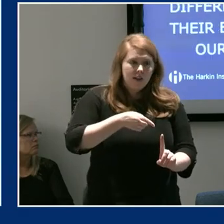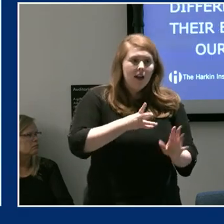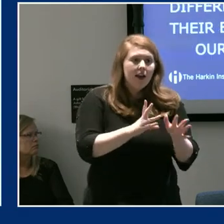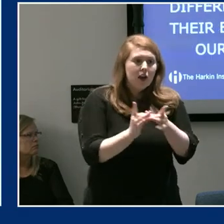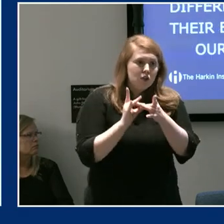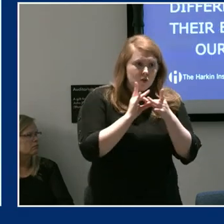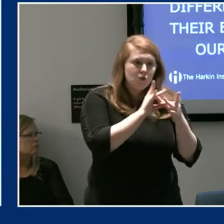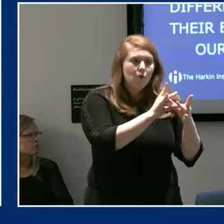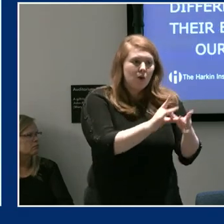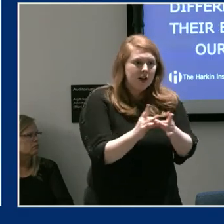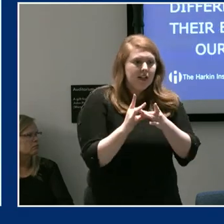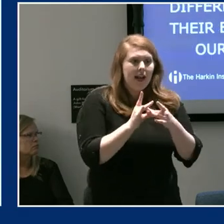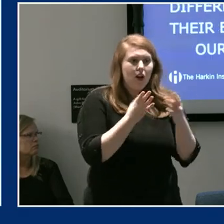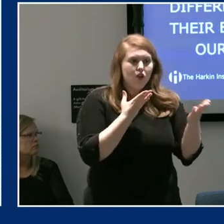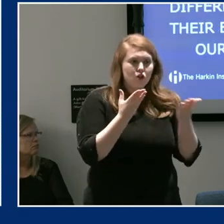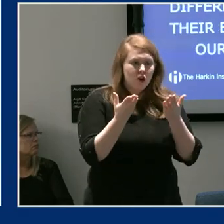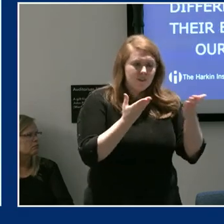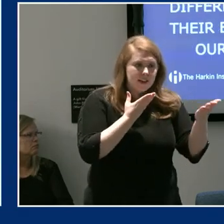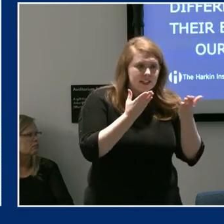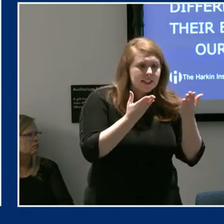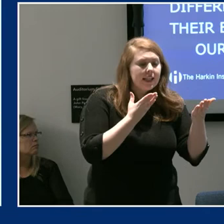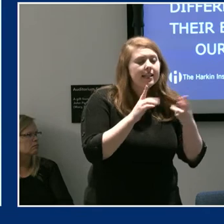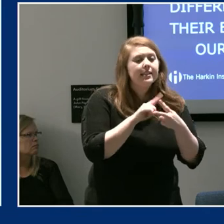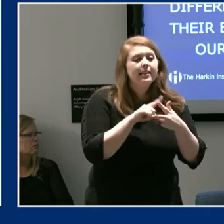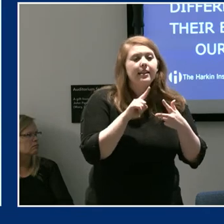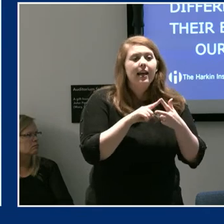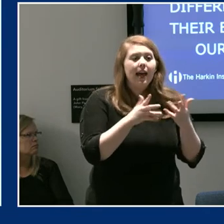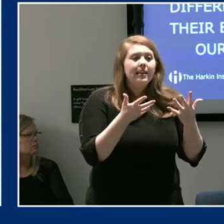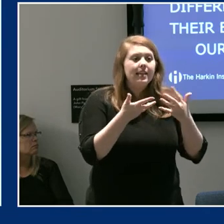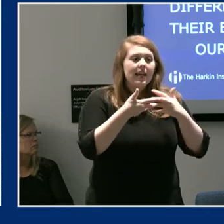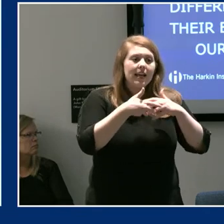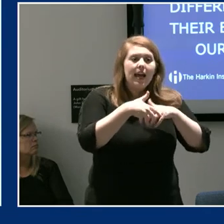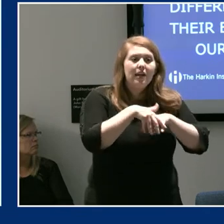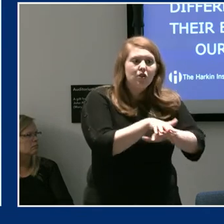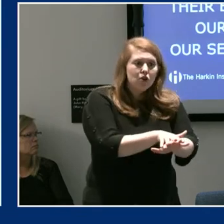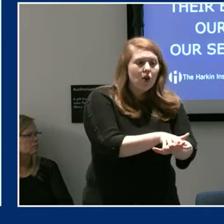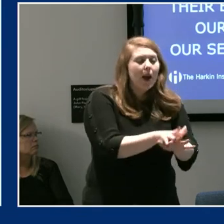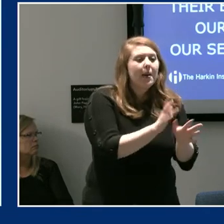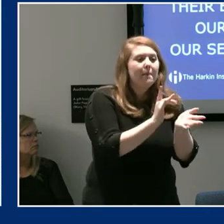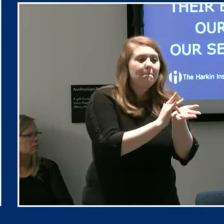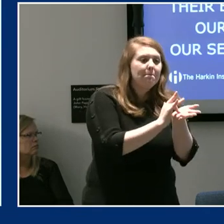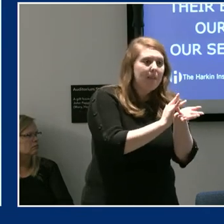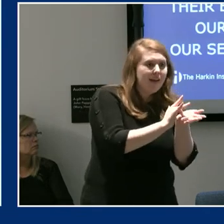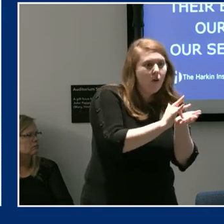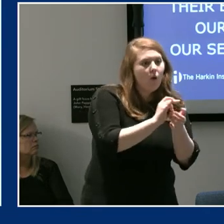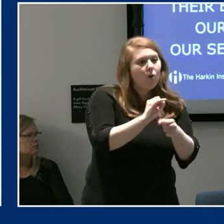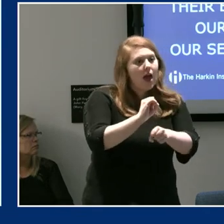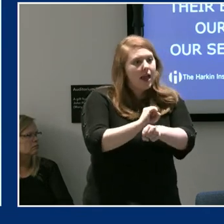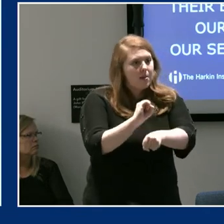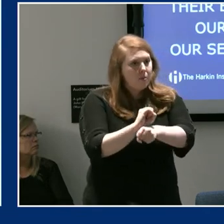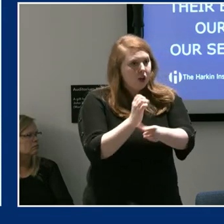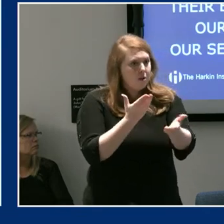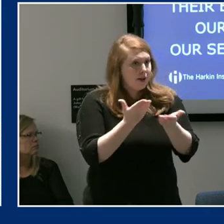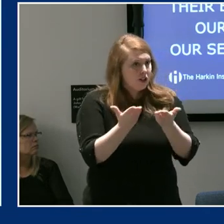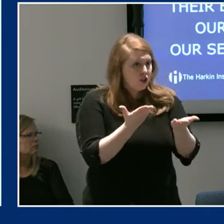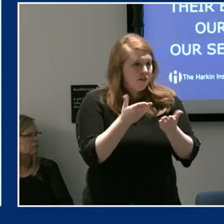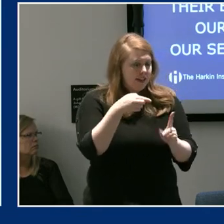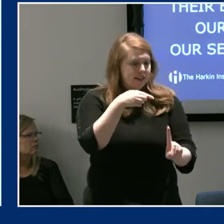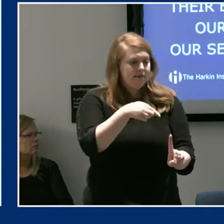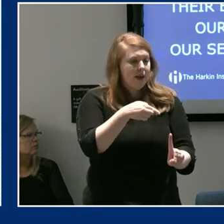our services, to integrate the medical and employment services that an individual may